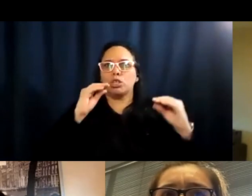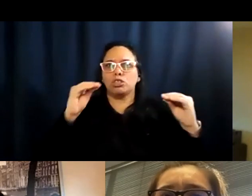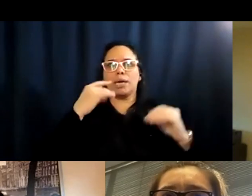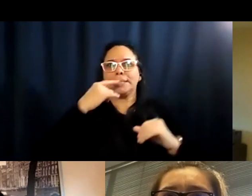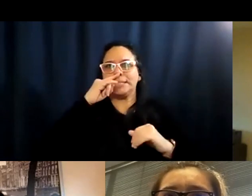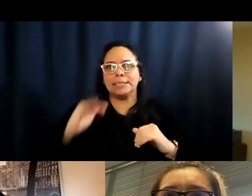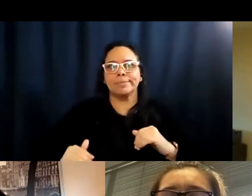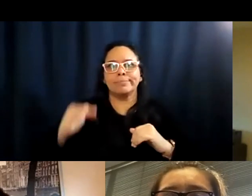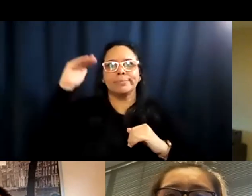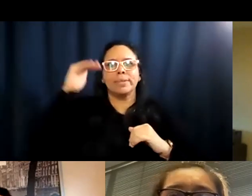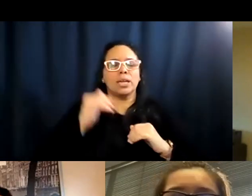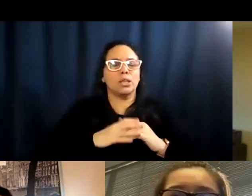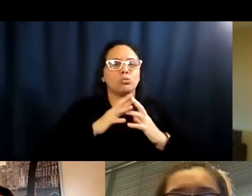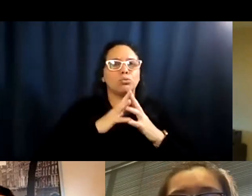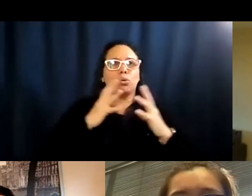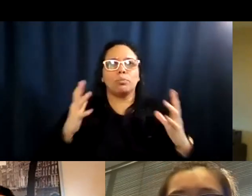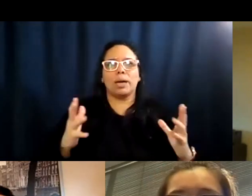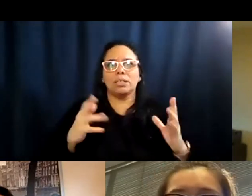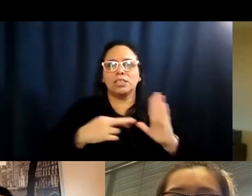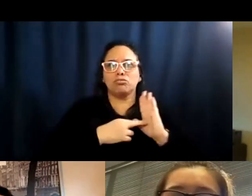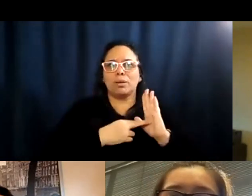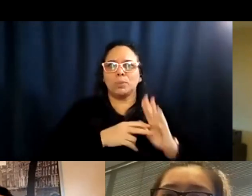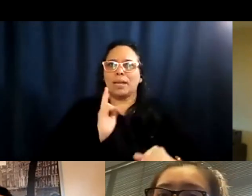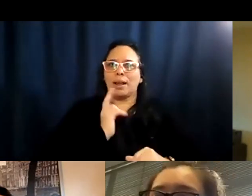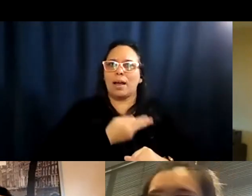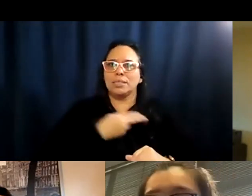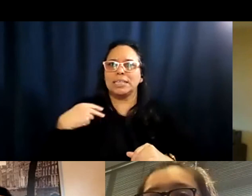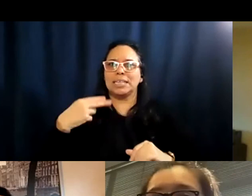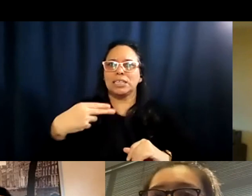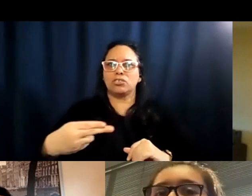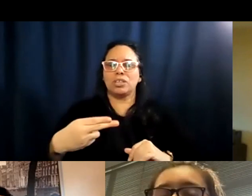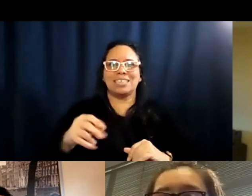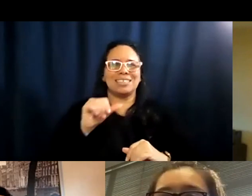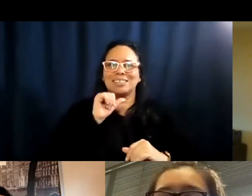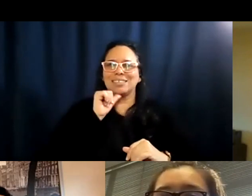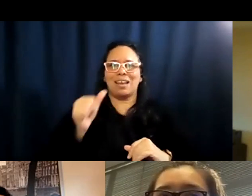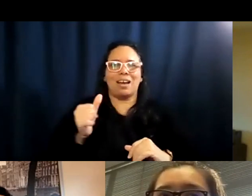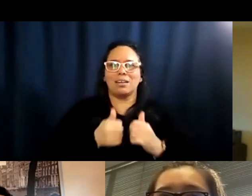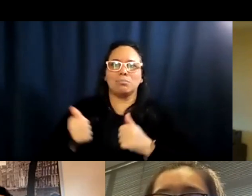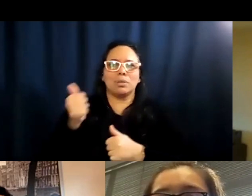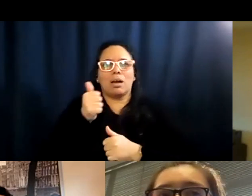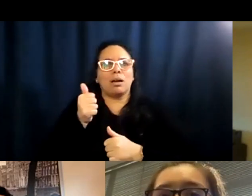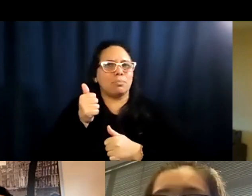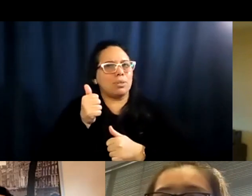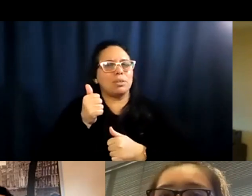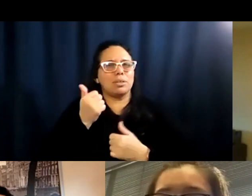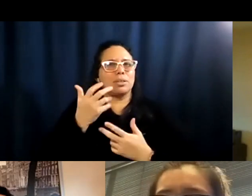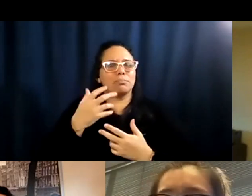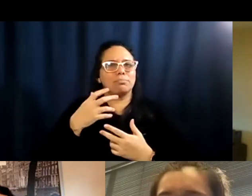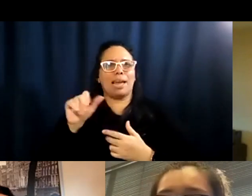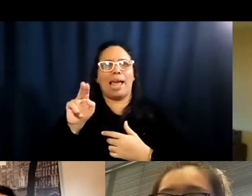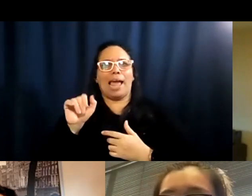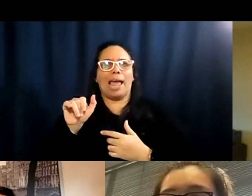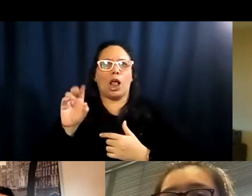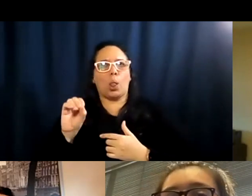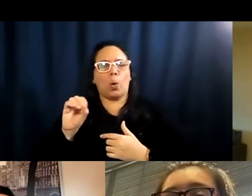so much that, you know, that's representing us in history. That's just not this predominant Anglo white male